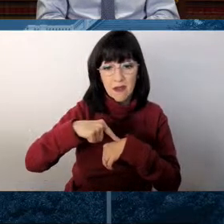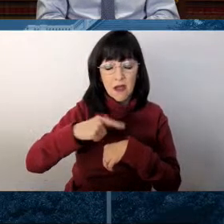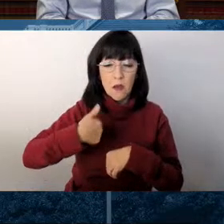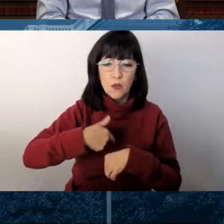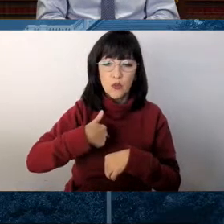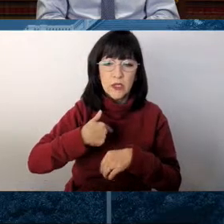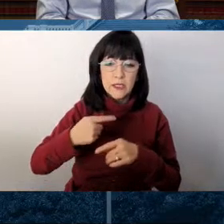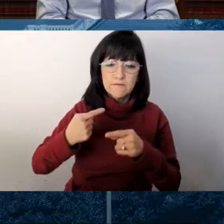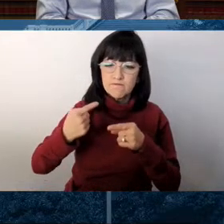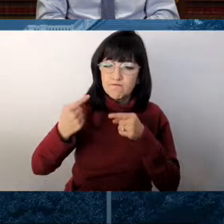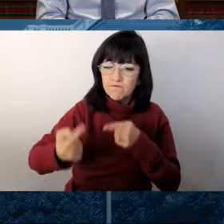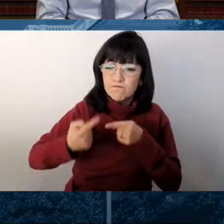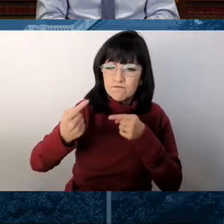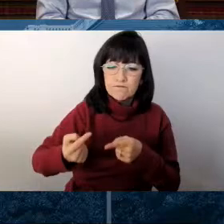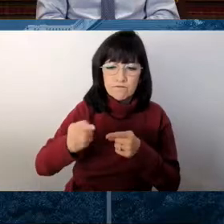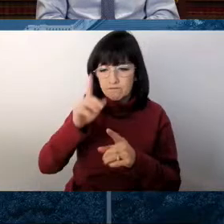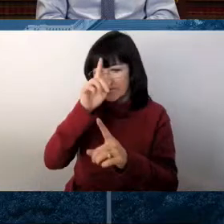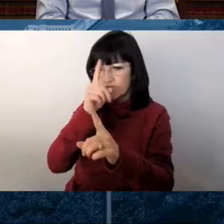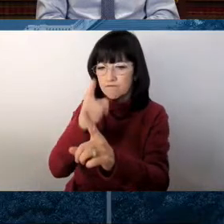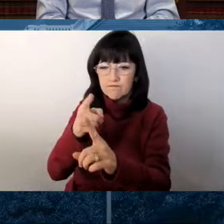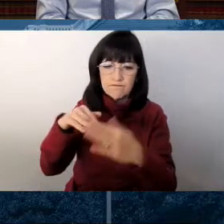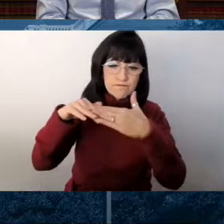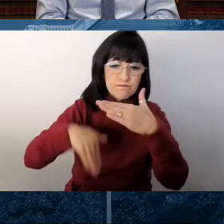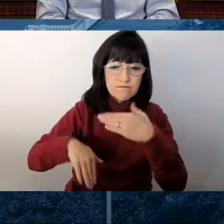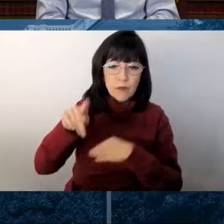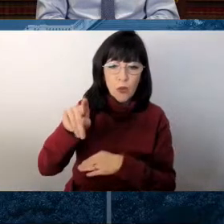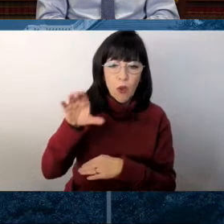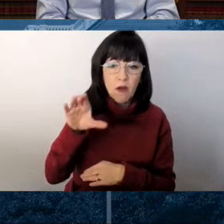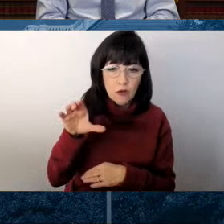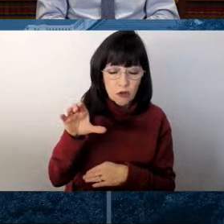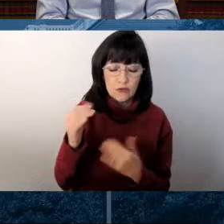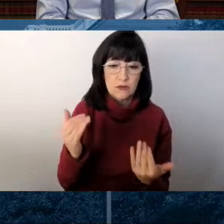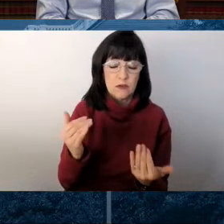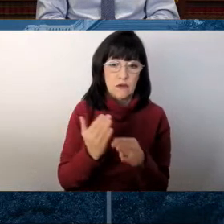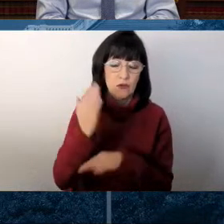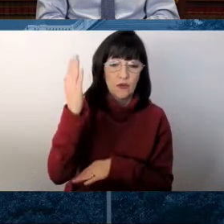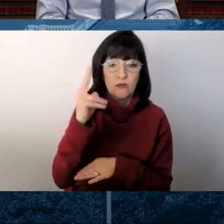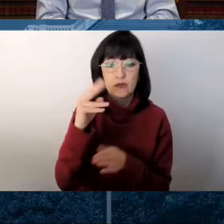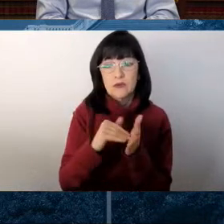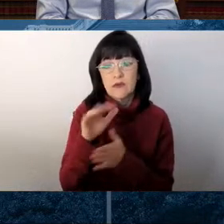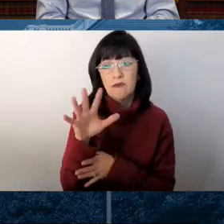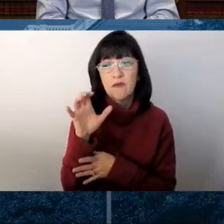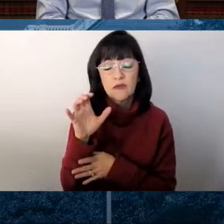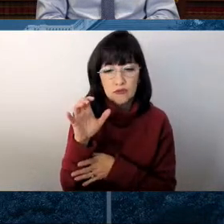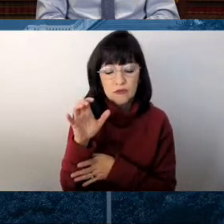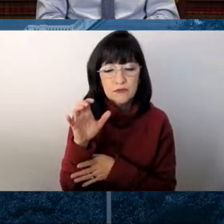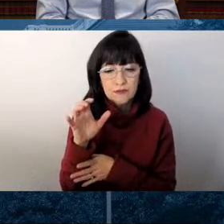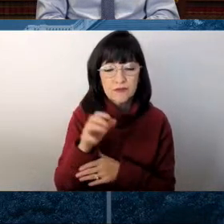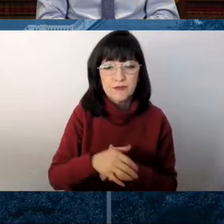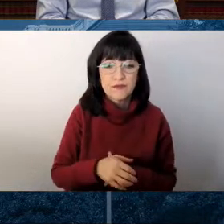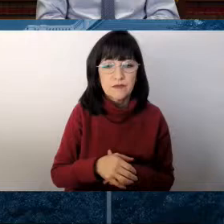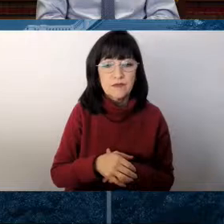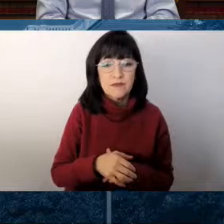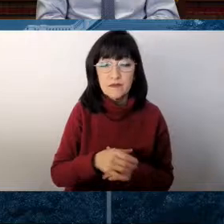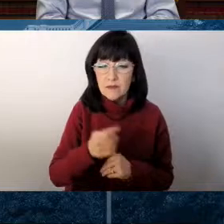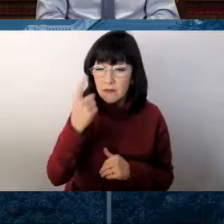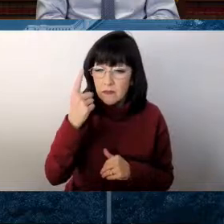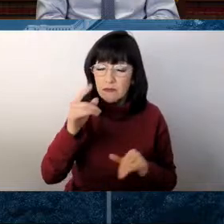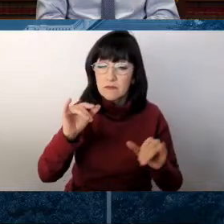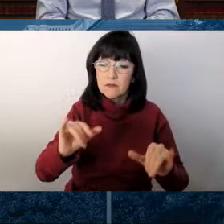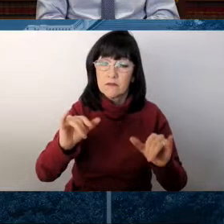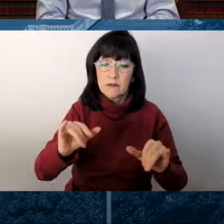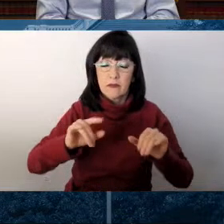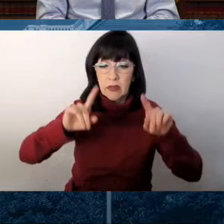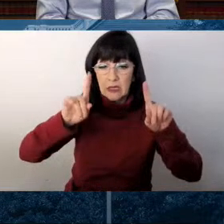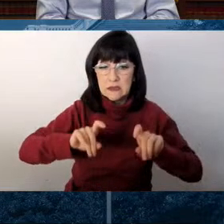new positive cases per day. A part of that, of course, is that we're testing at all out at increasingly